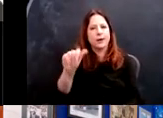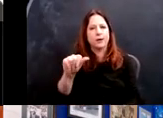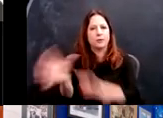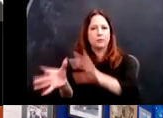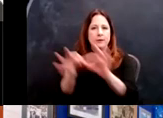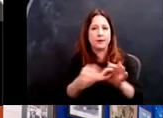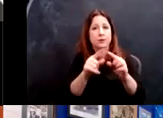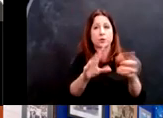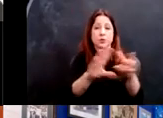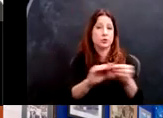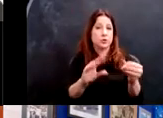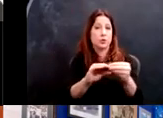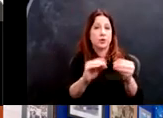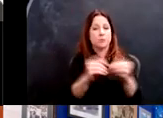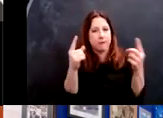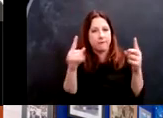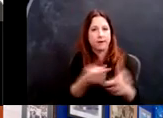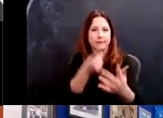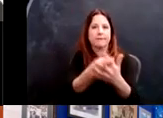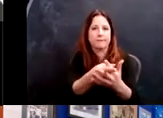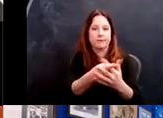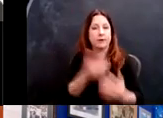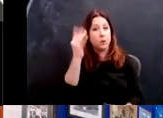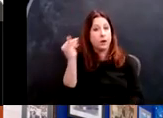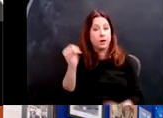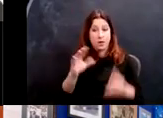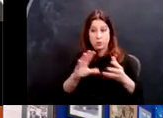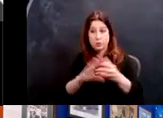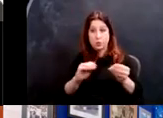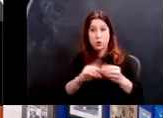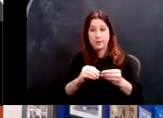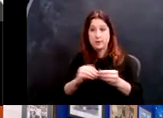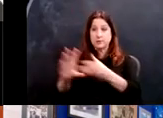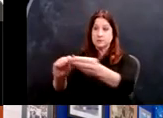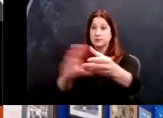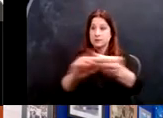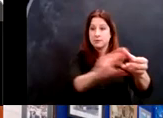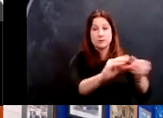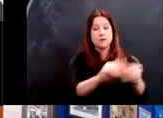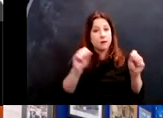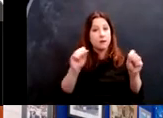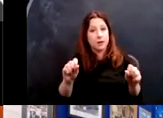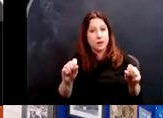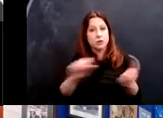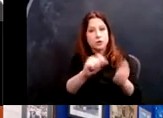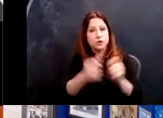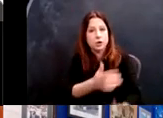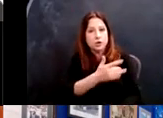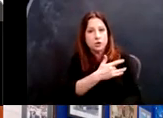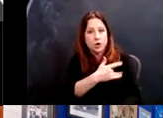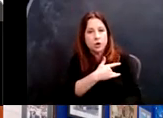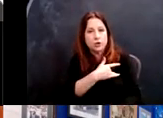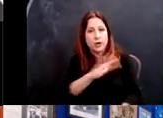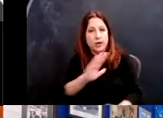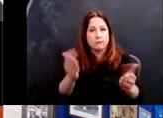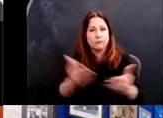story, because stories are the way that we can really change hearts and minds. And